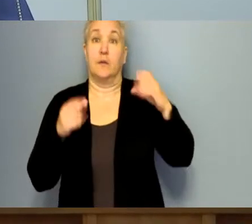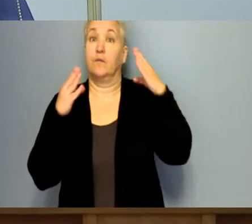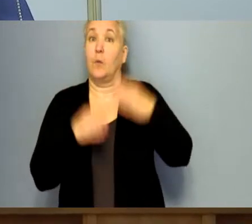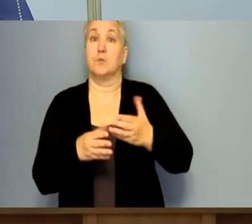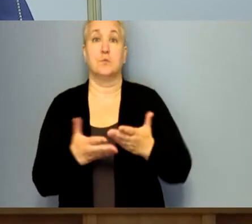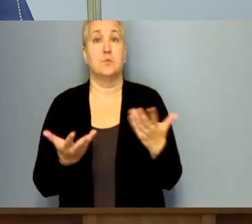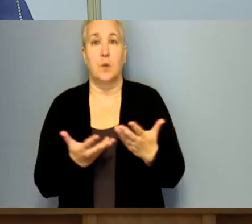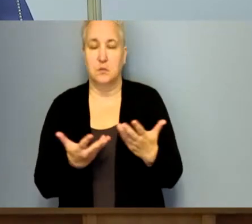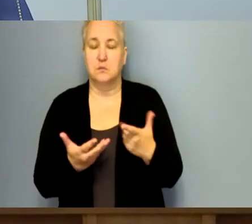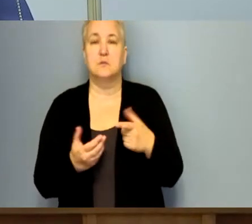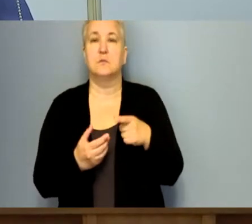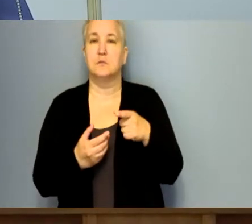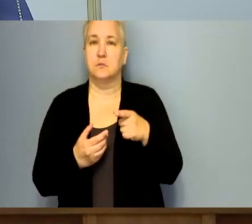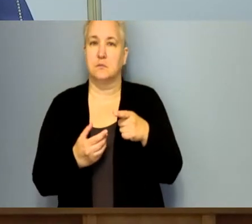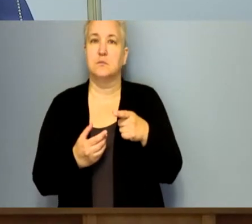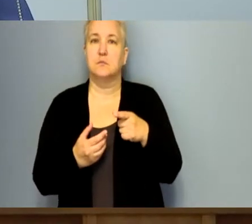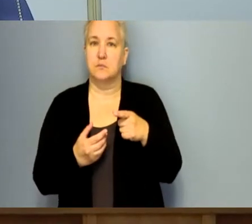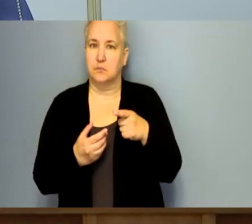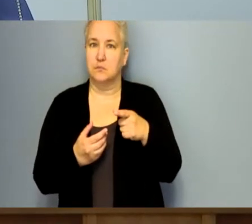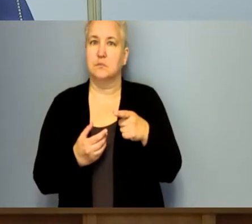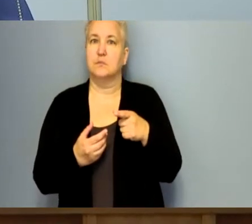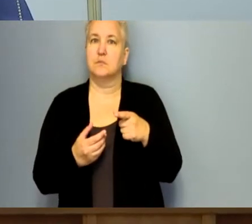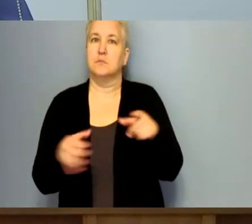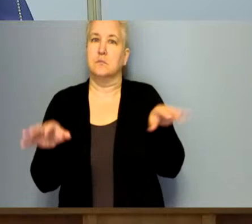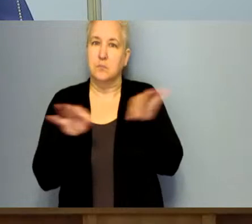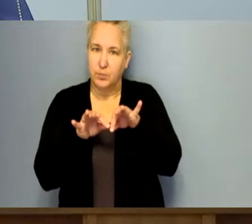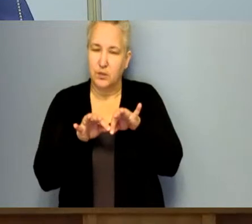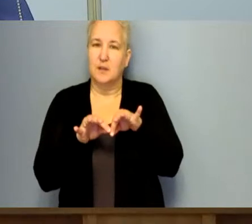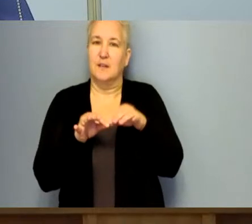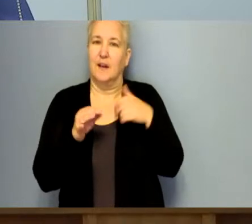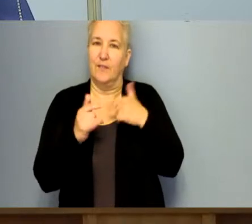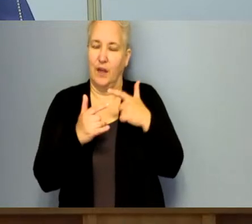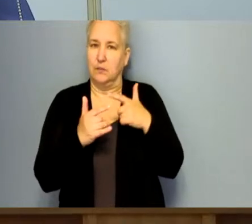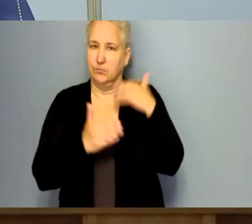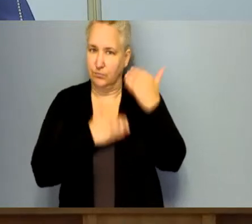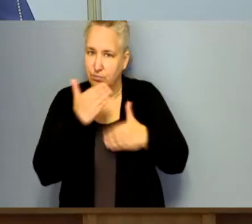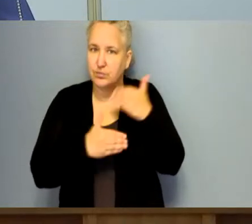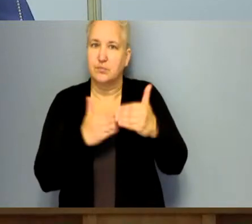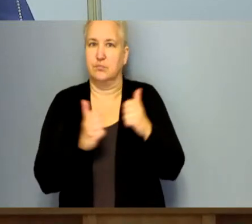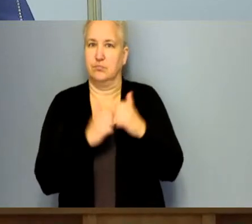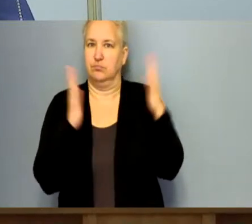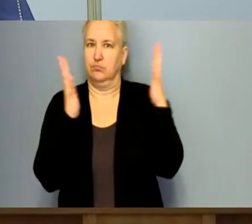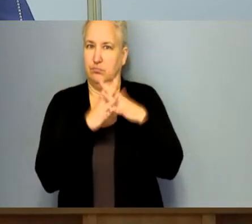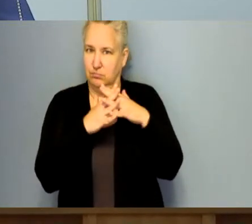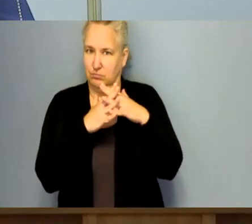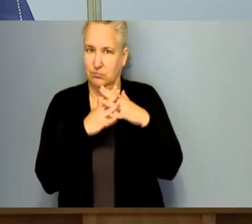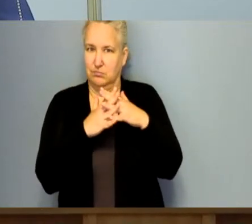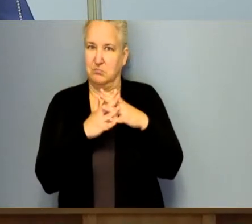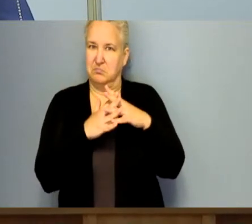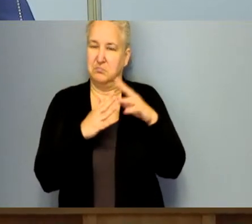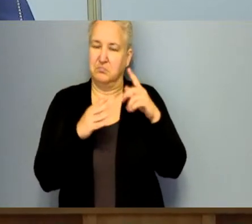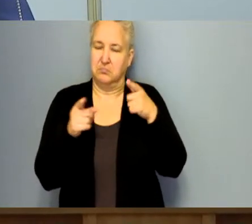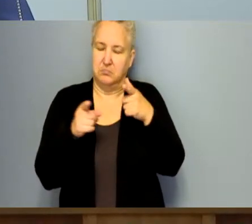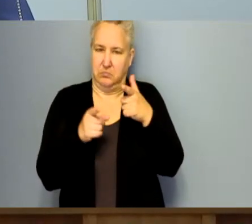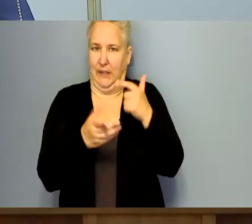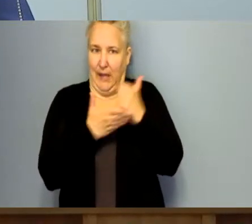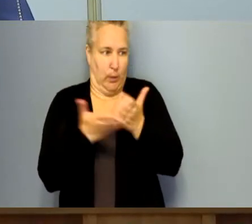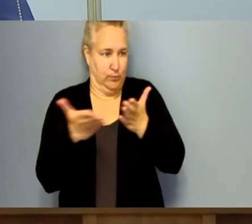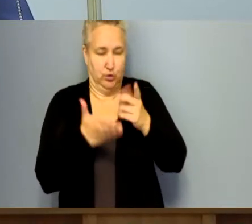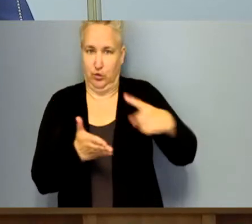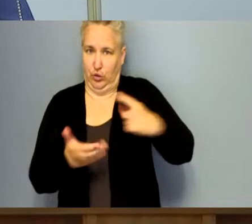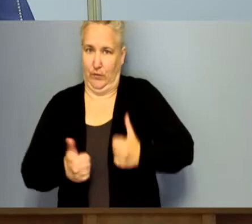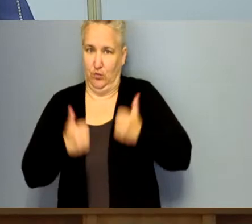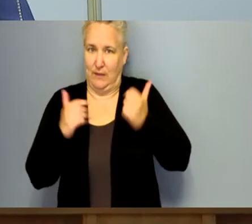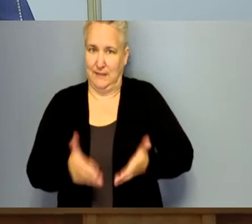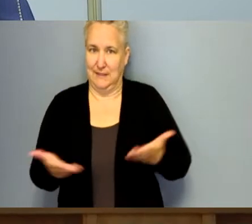this going vertical, which I like that term Mr. Griggs used, getting this building up and helping to serve the residents of